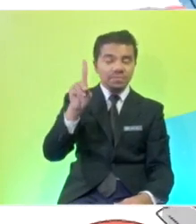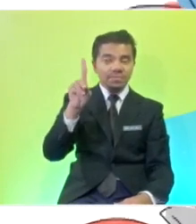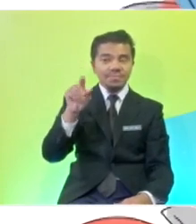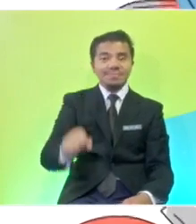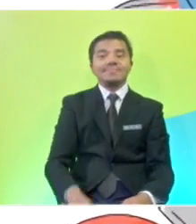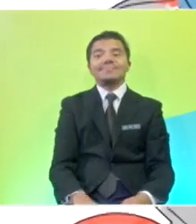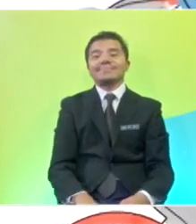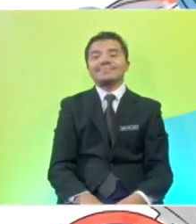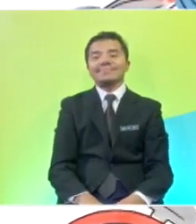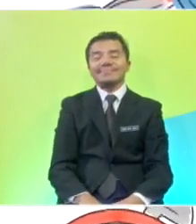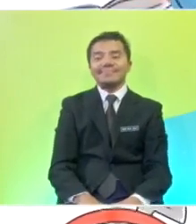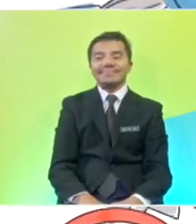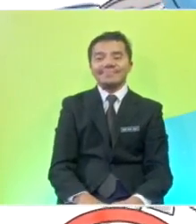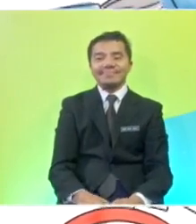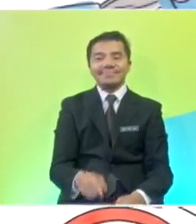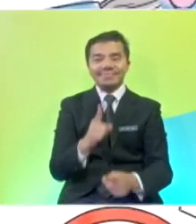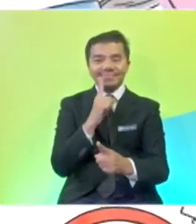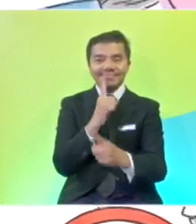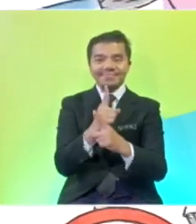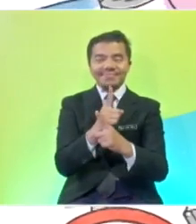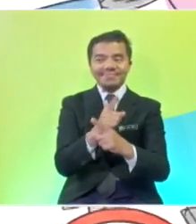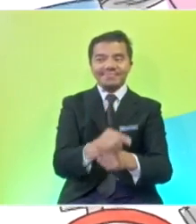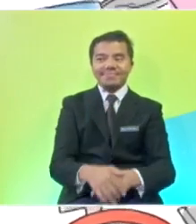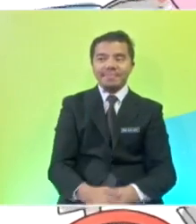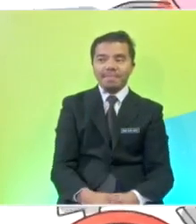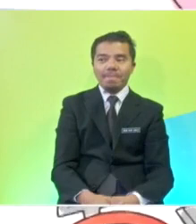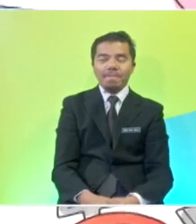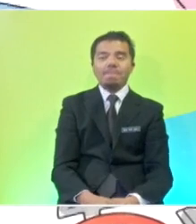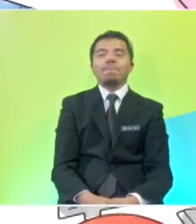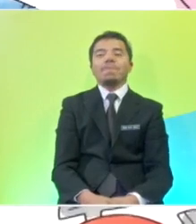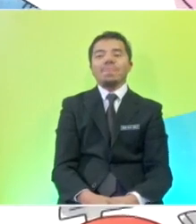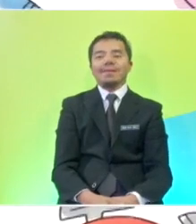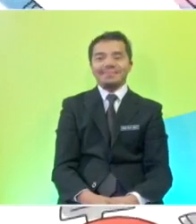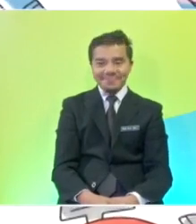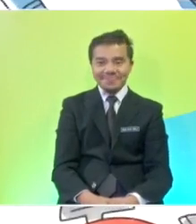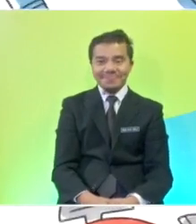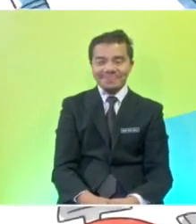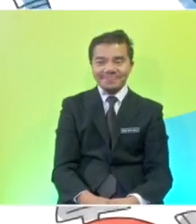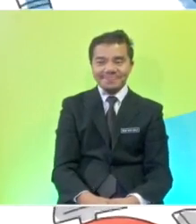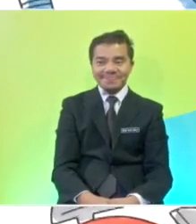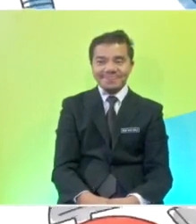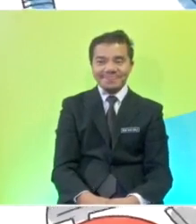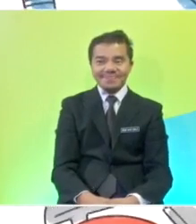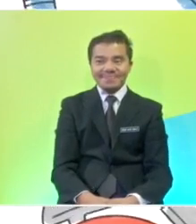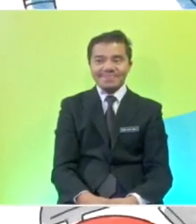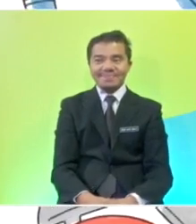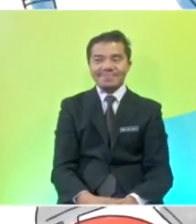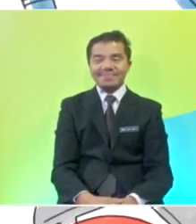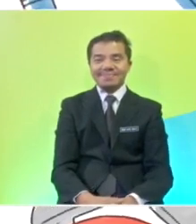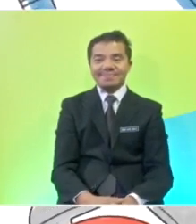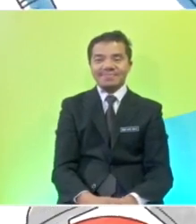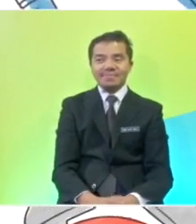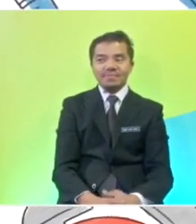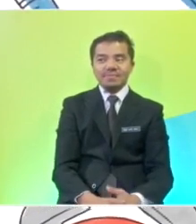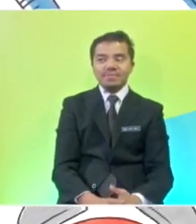good. Wow. Excellent. Well done, Yoga. Does he get a smiley face? Yeah, sure. Okay, good job, Yoga. Good job.